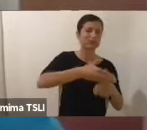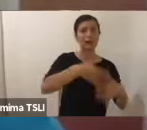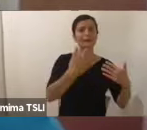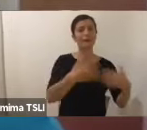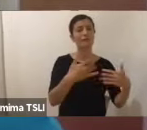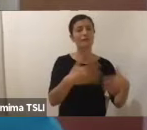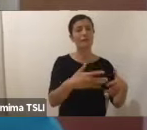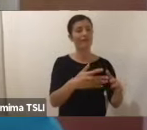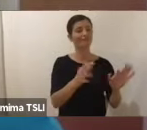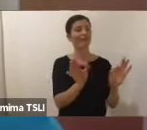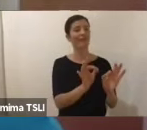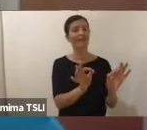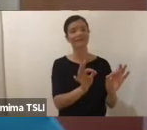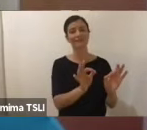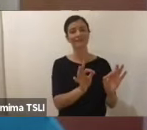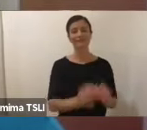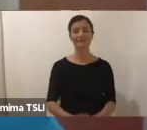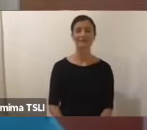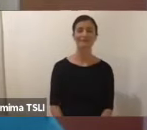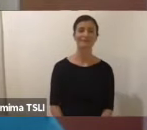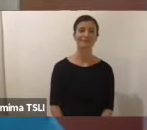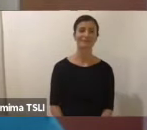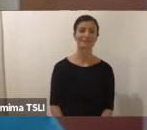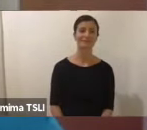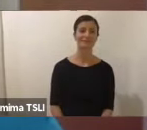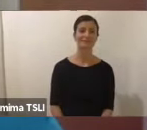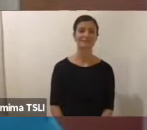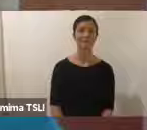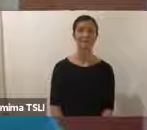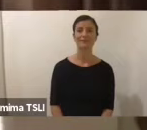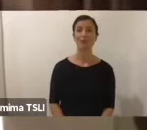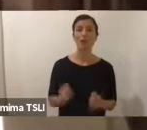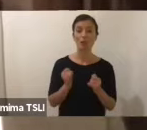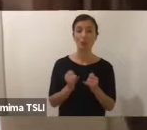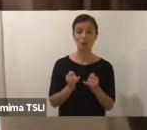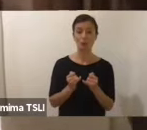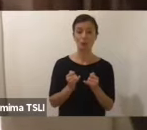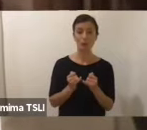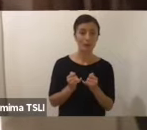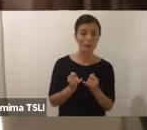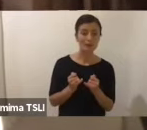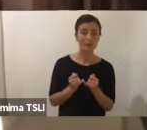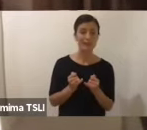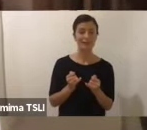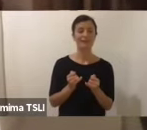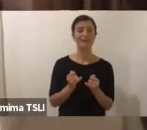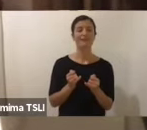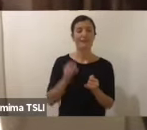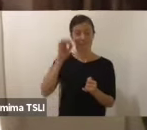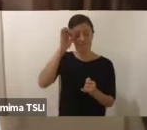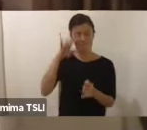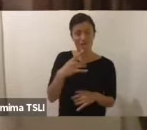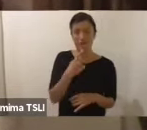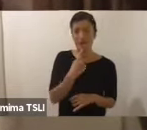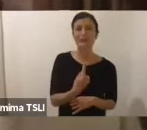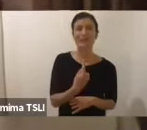you i hear these sabuti's hand there very briefly sabuti very sorry i forgot to say something which is actually the most important thing i